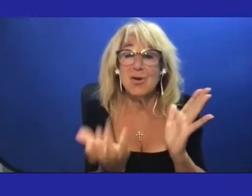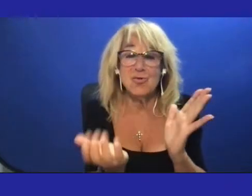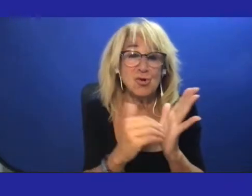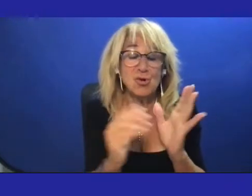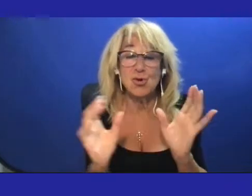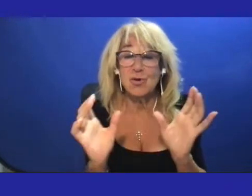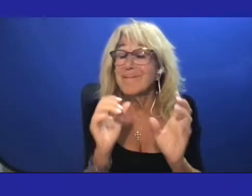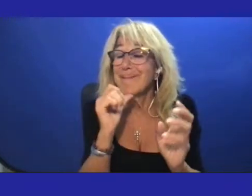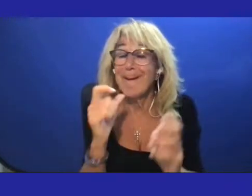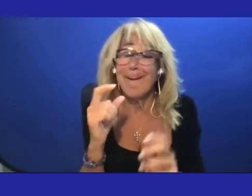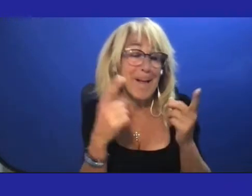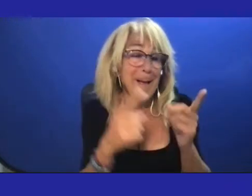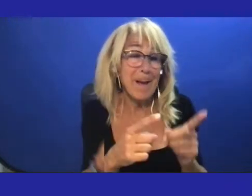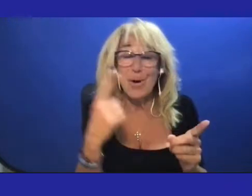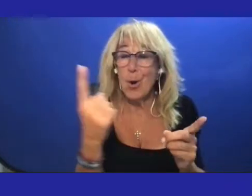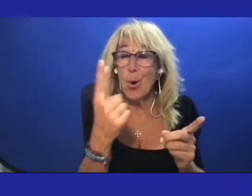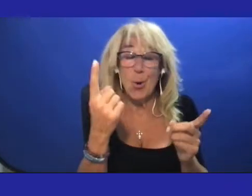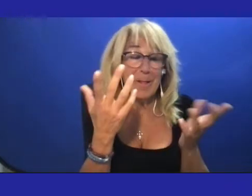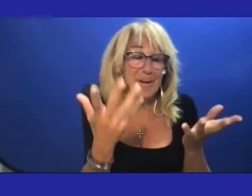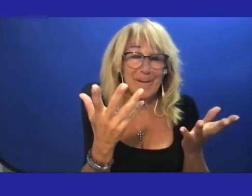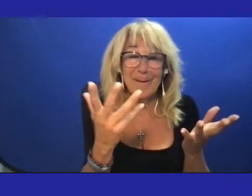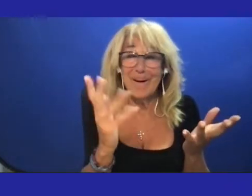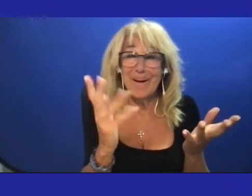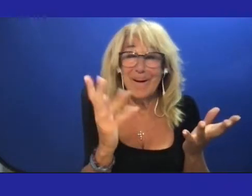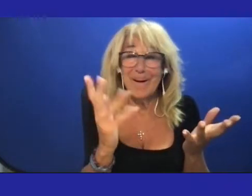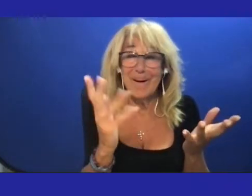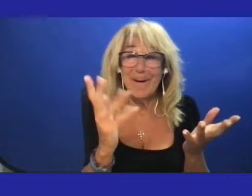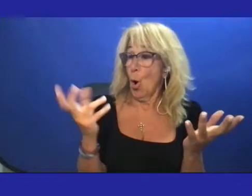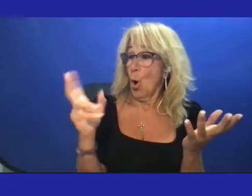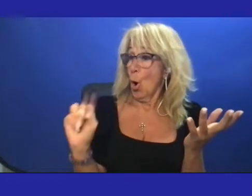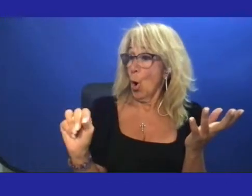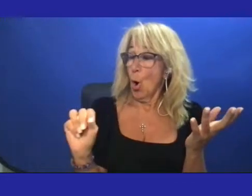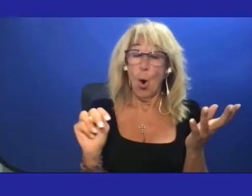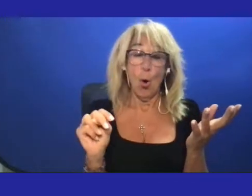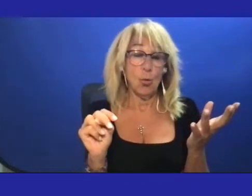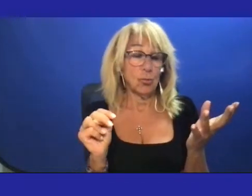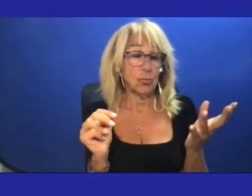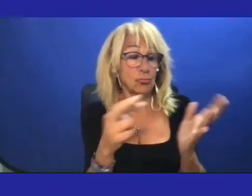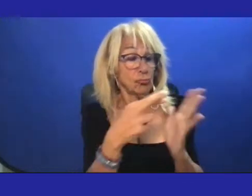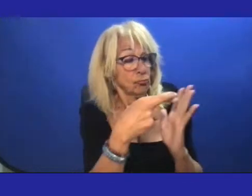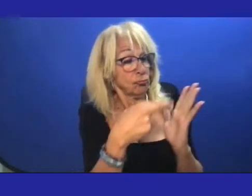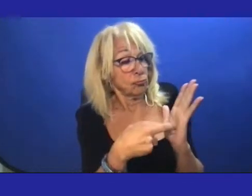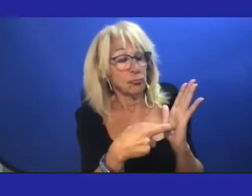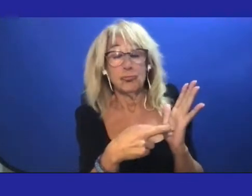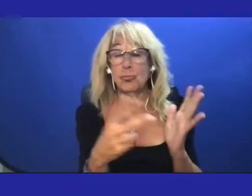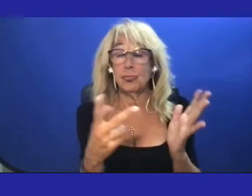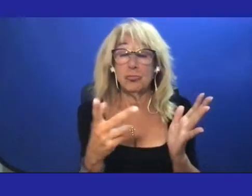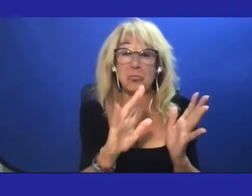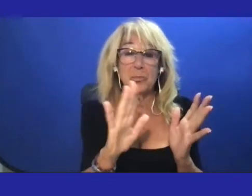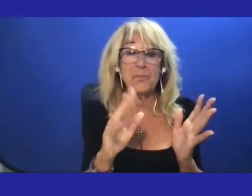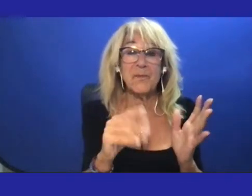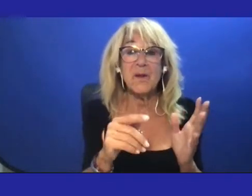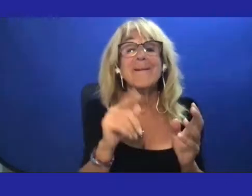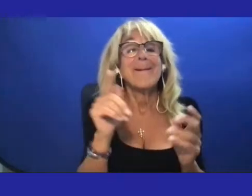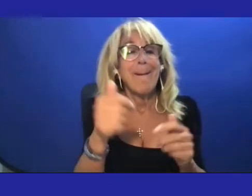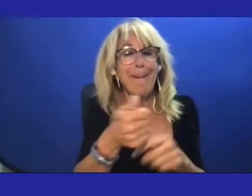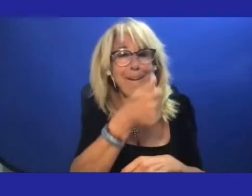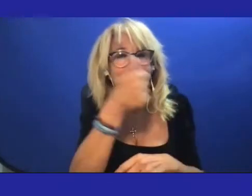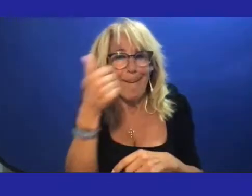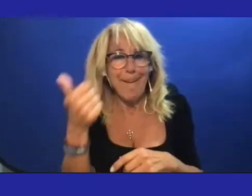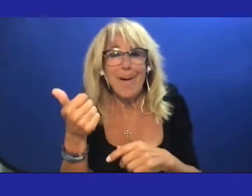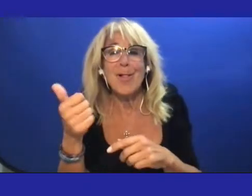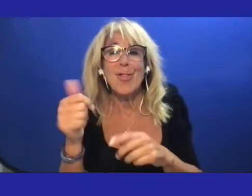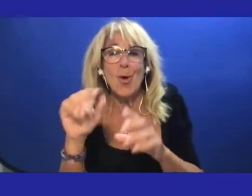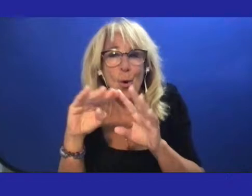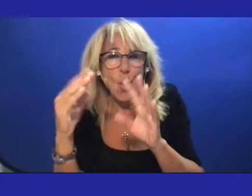by our own enrollers and health and hospitals. There are navigator organizations who do the enrollment and